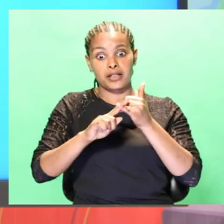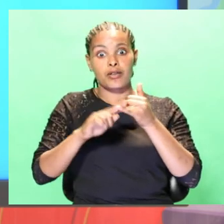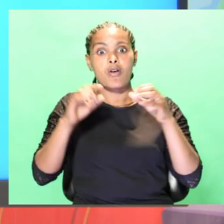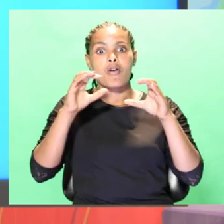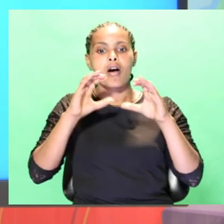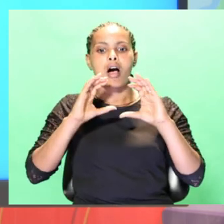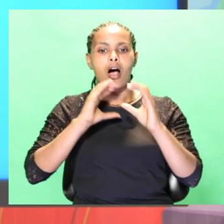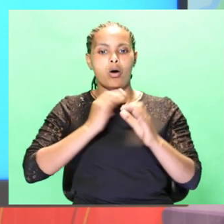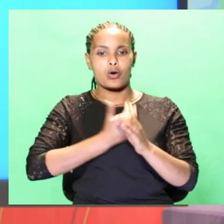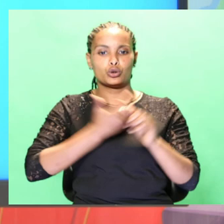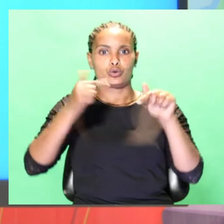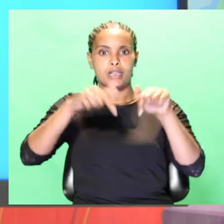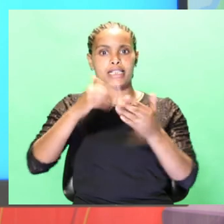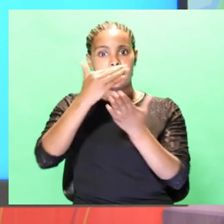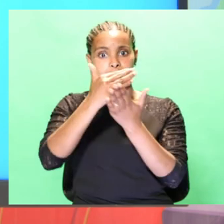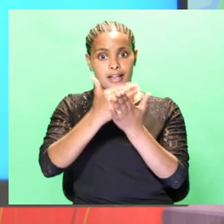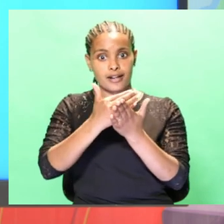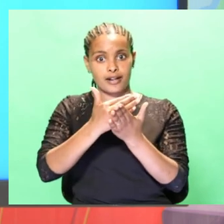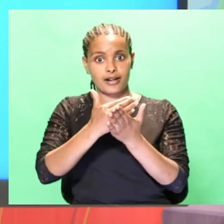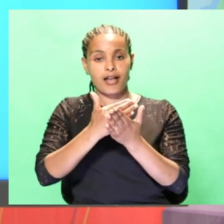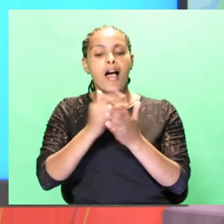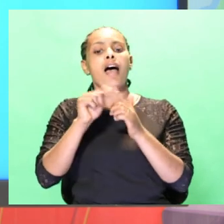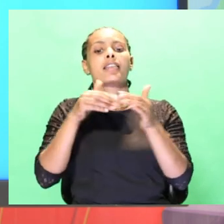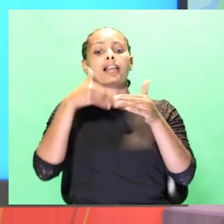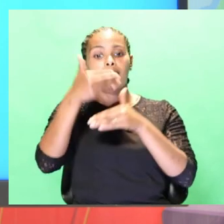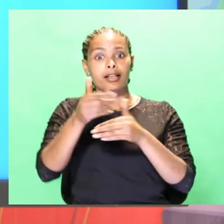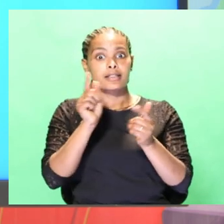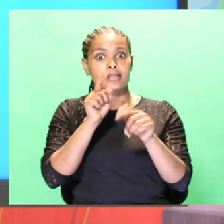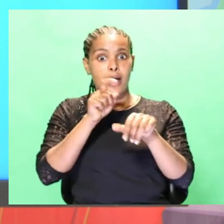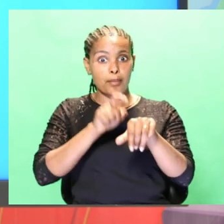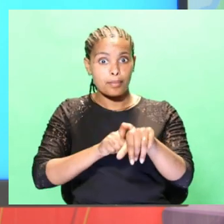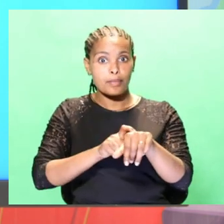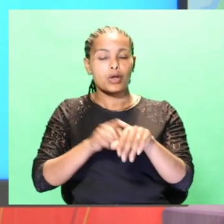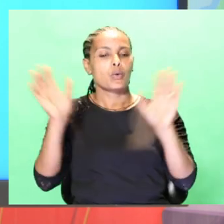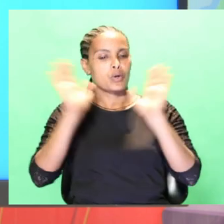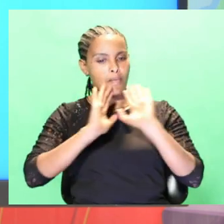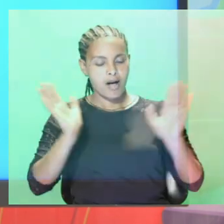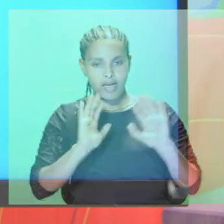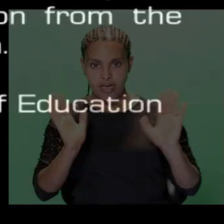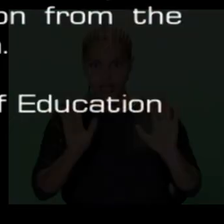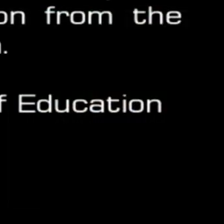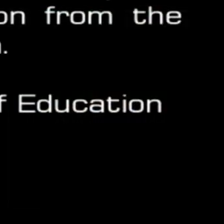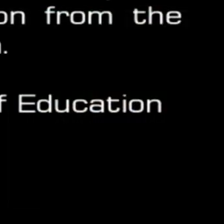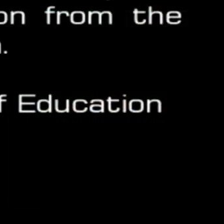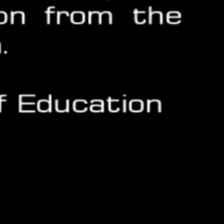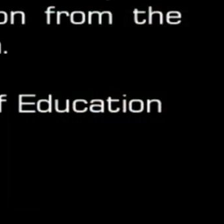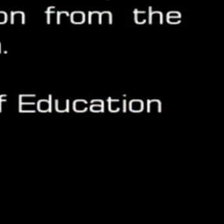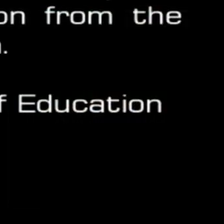end of our today's lesson. Until next time, goodbye.